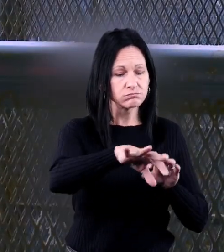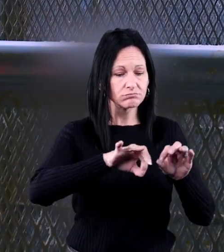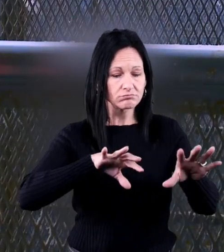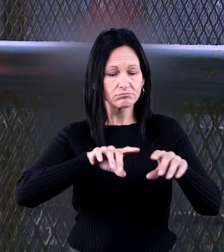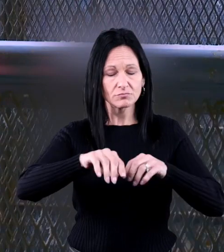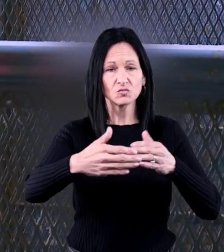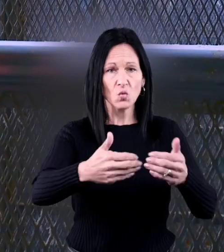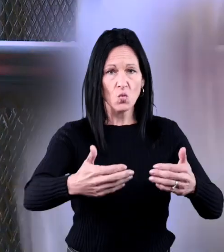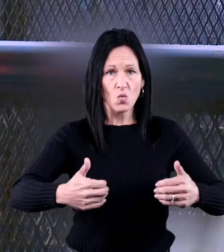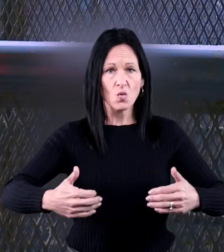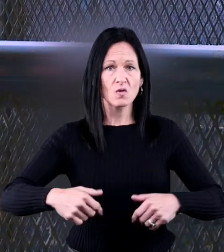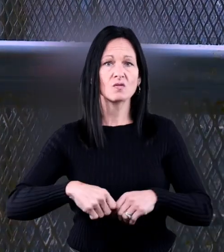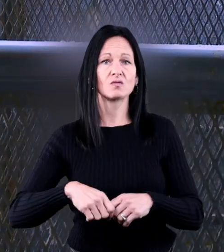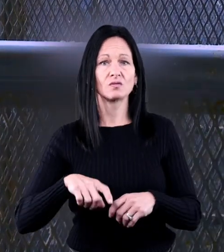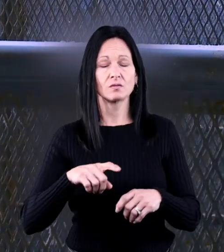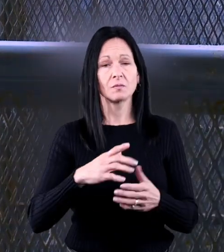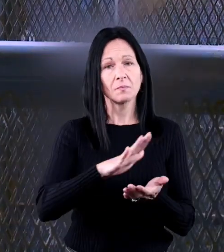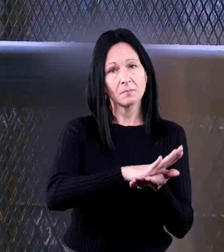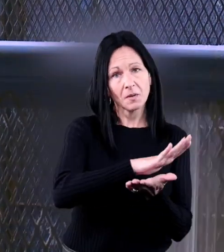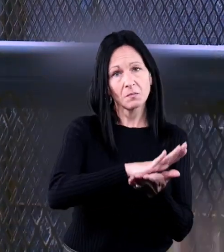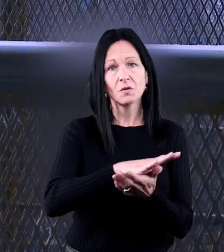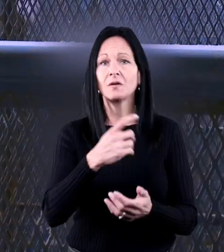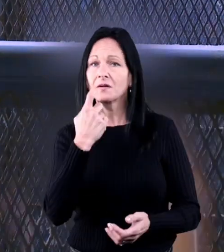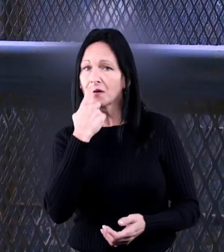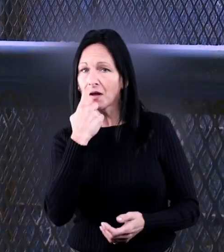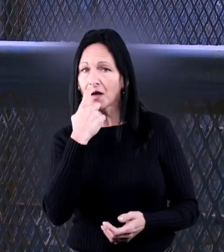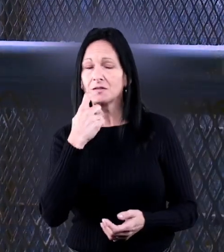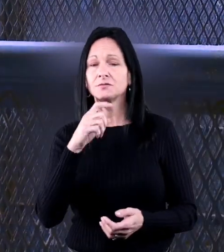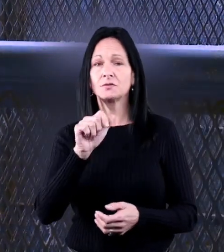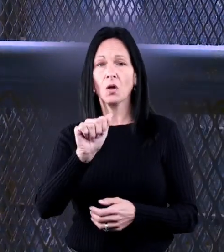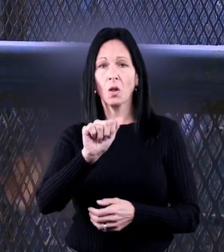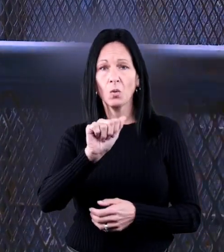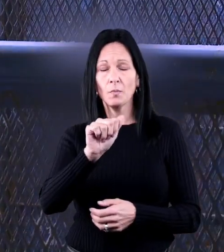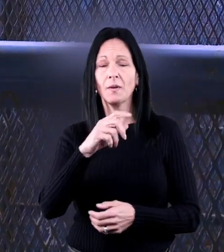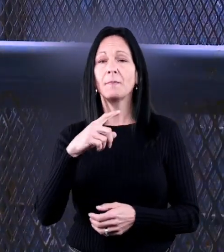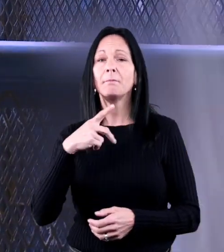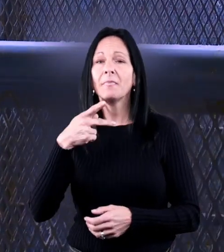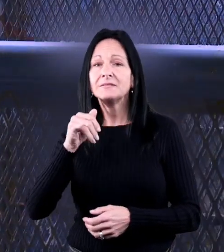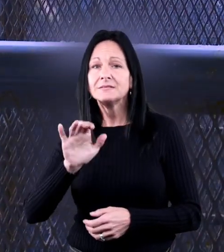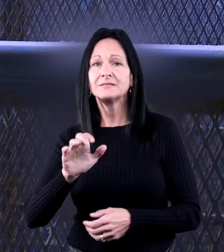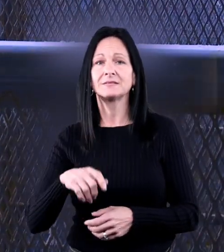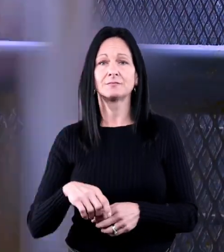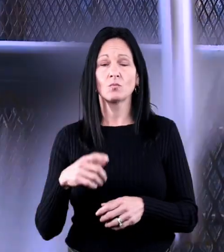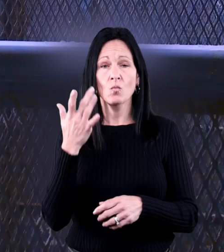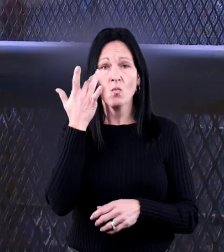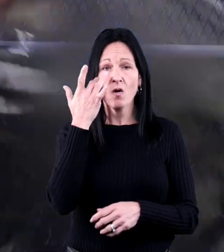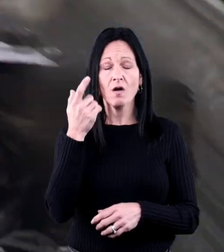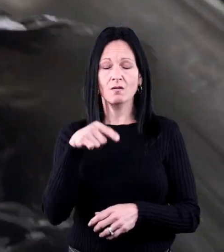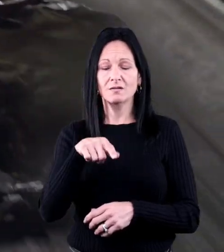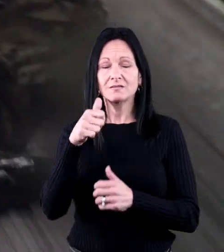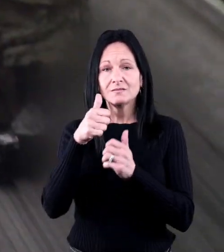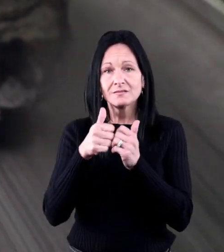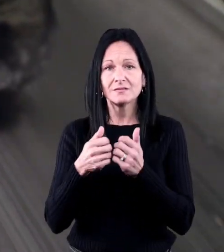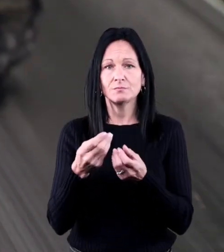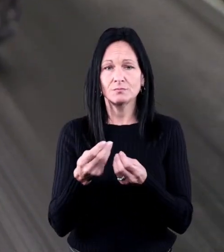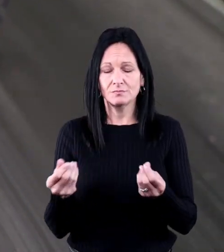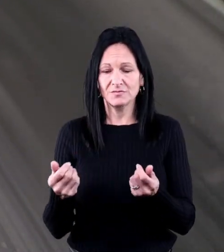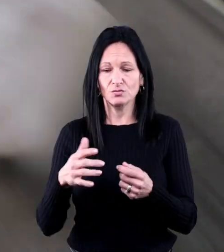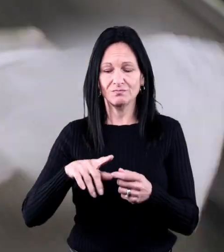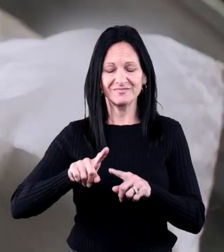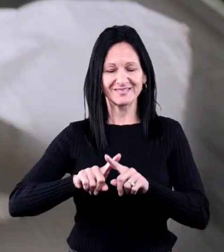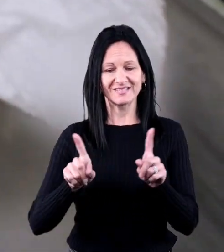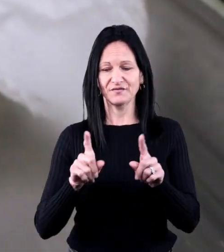categories, like paper, glass, aluminum, and plastic. That's because each